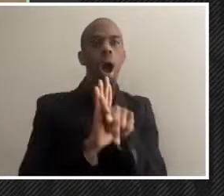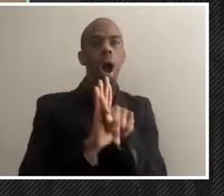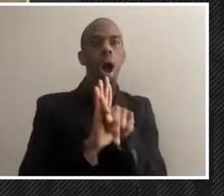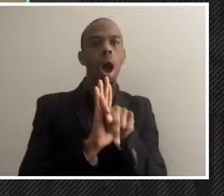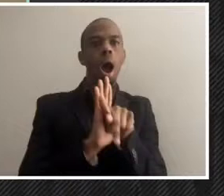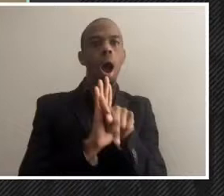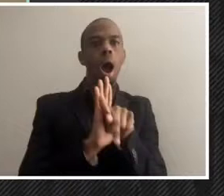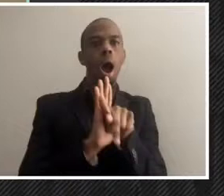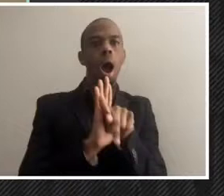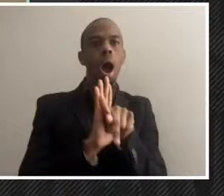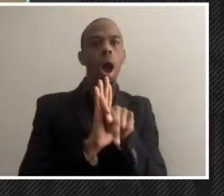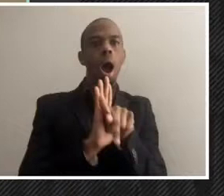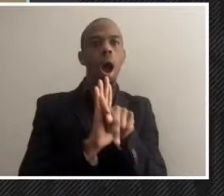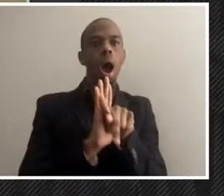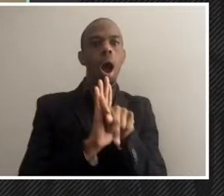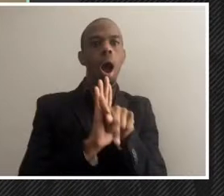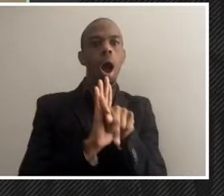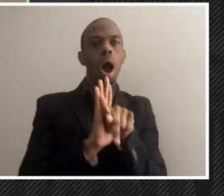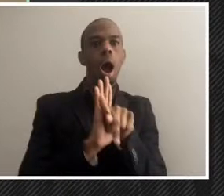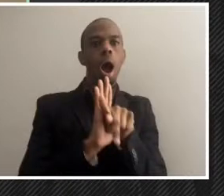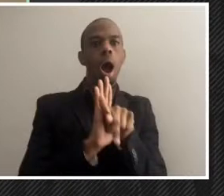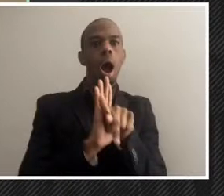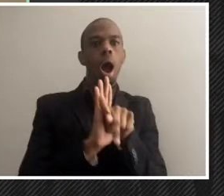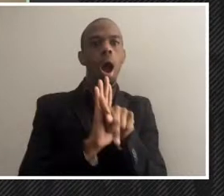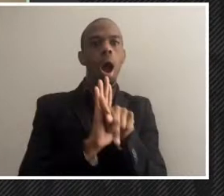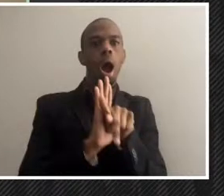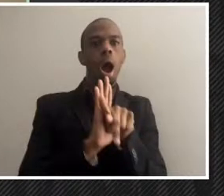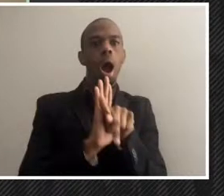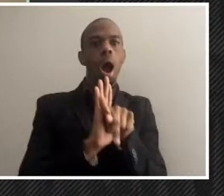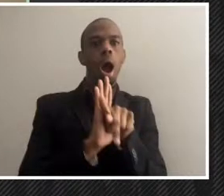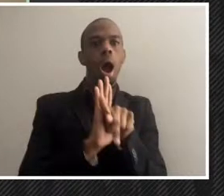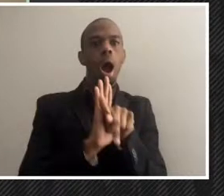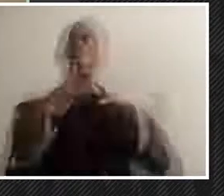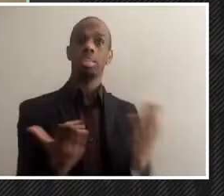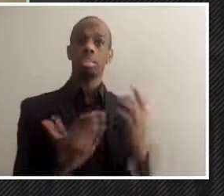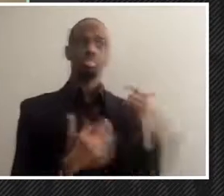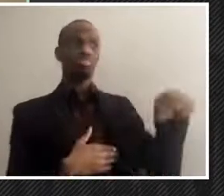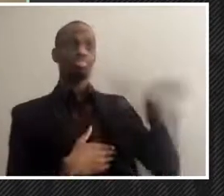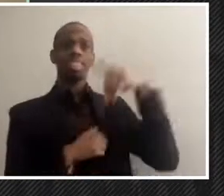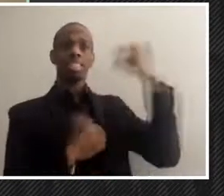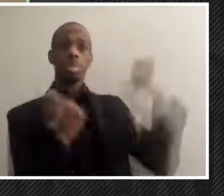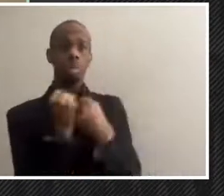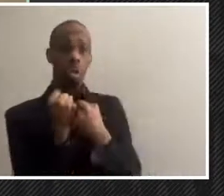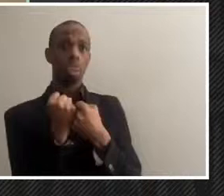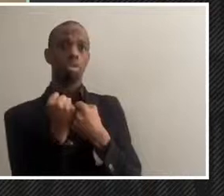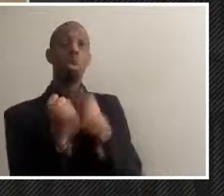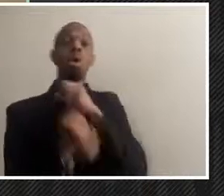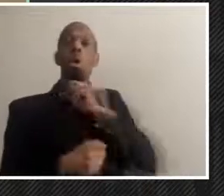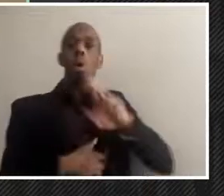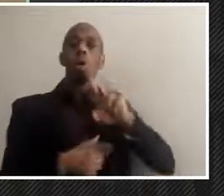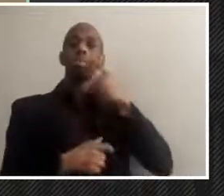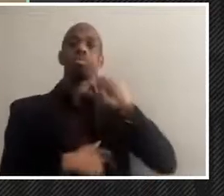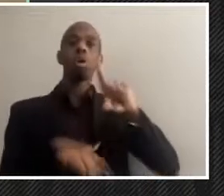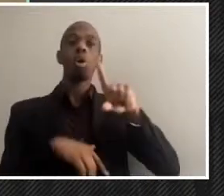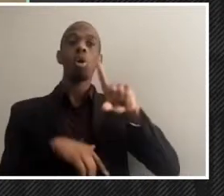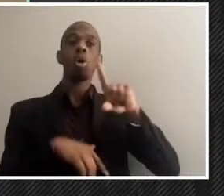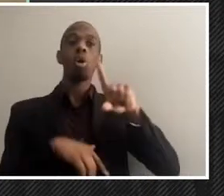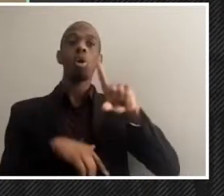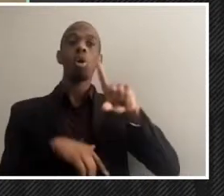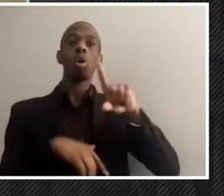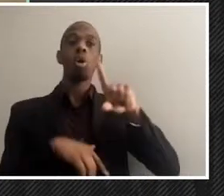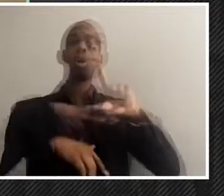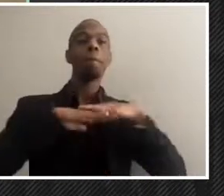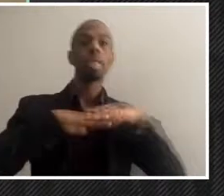support, like raising the minimum wage, this coalition is going to fissure and crumble. And when we look at like young people, Black